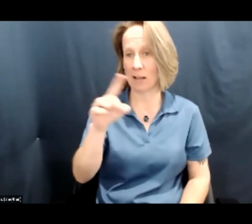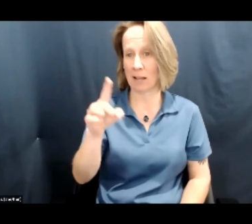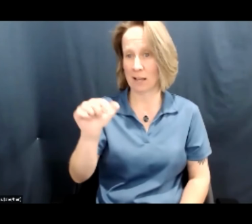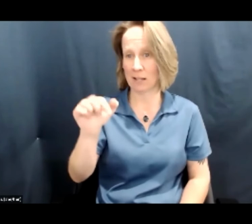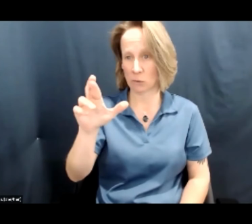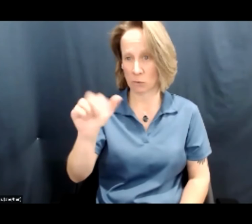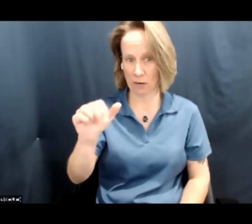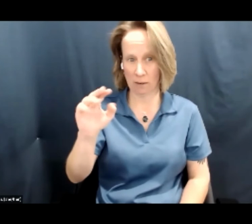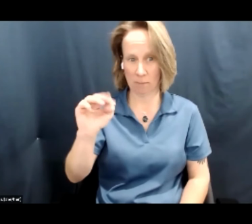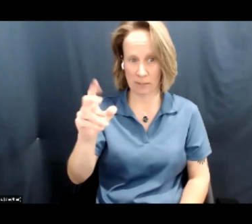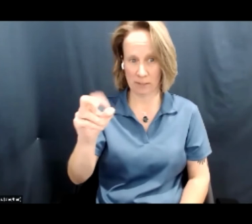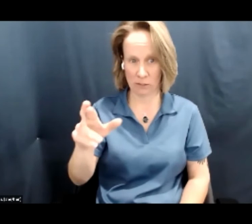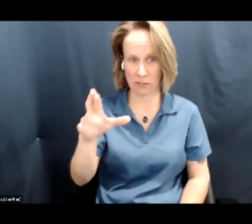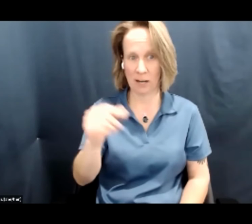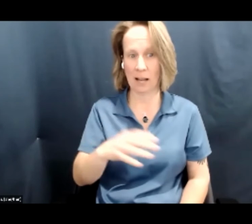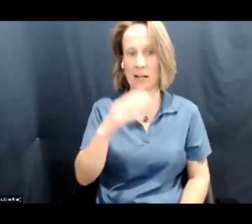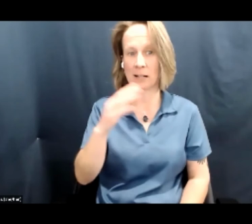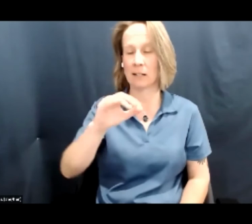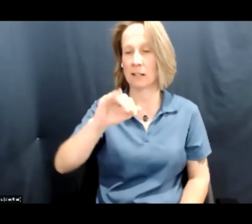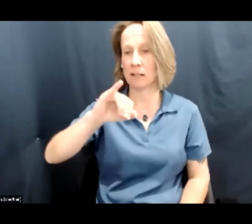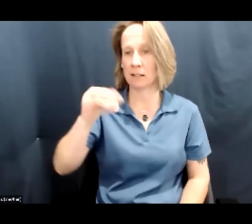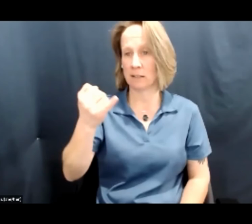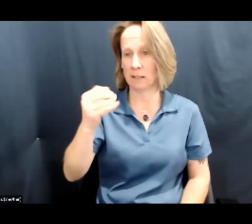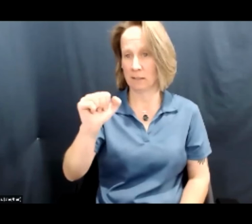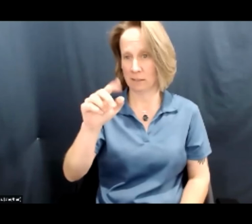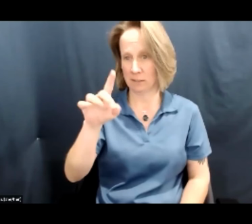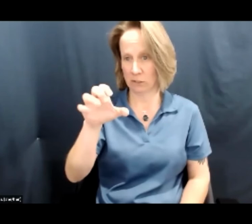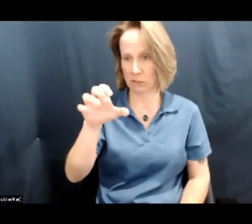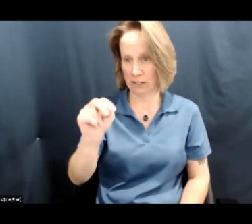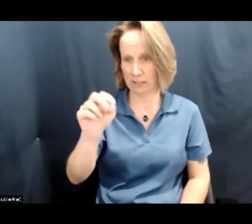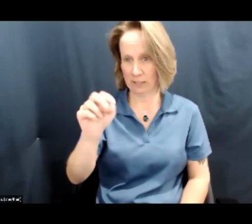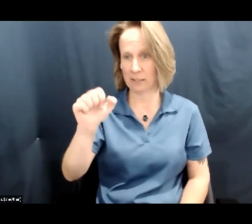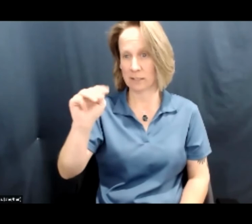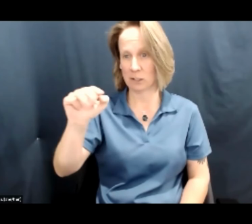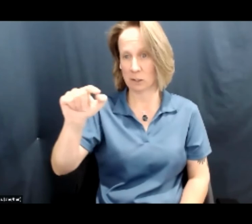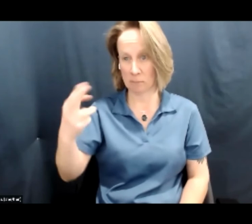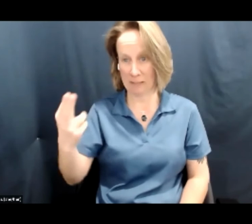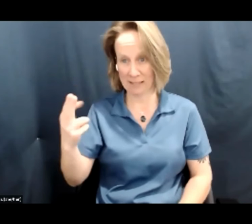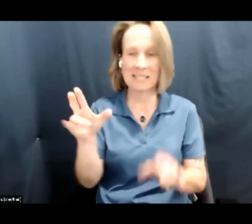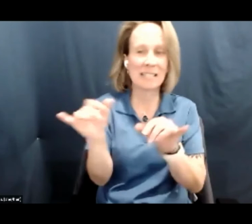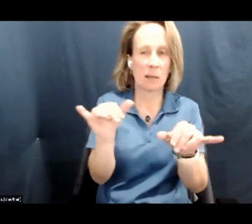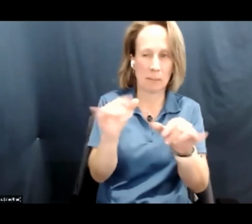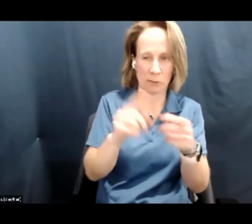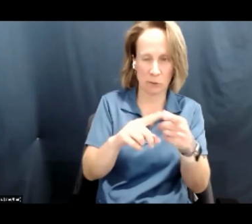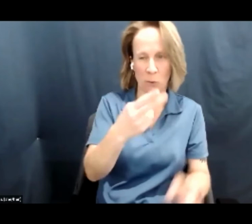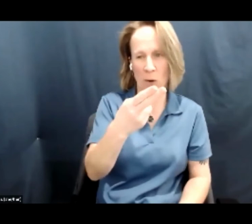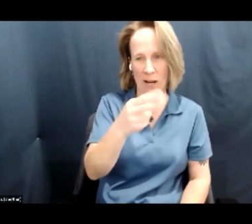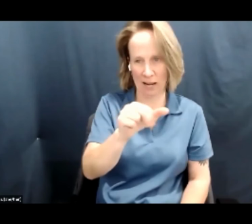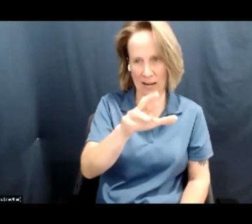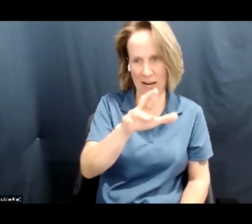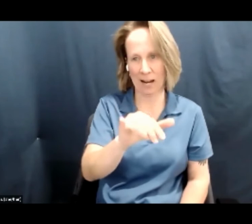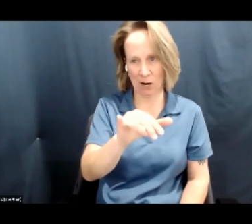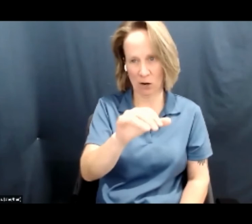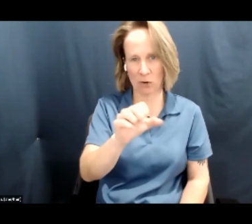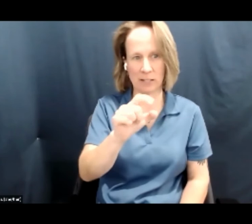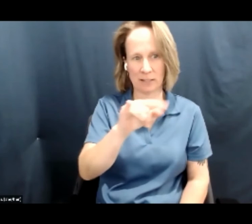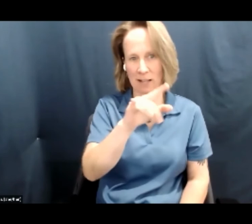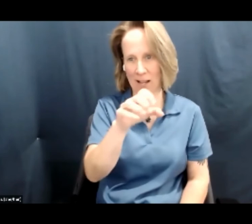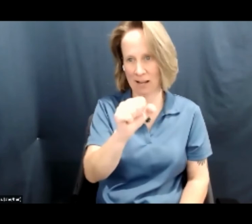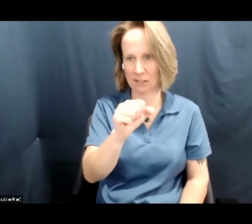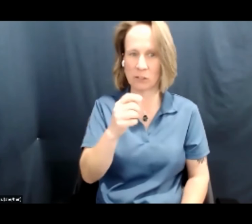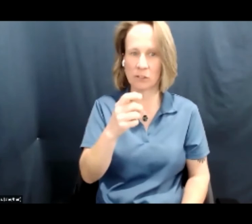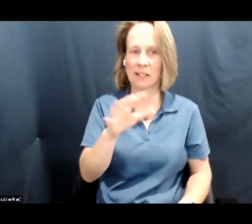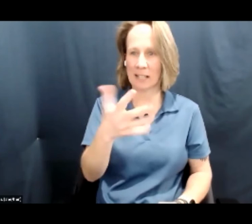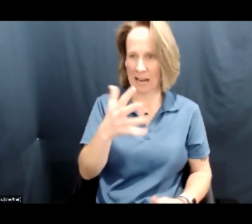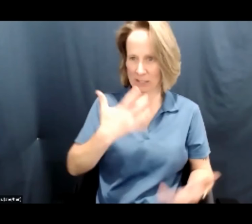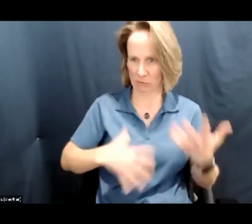then we have Jaden Smith. Jaden Smith, similar to Harry Styles, is known for dressing in feminine ways and has